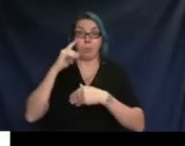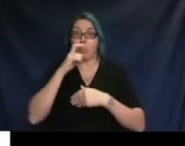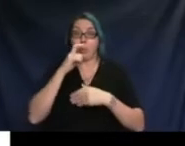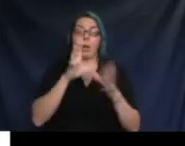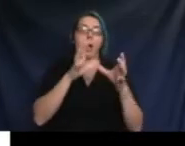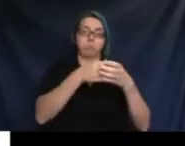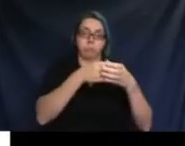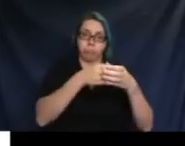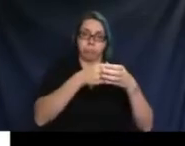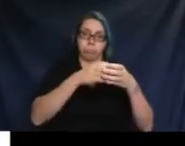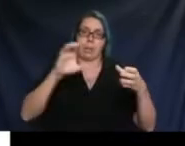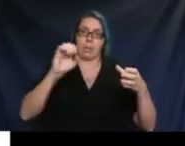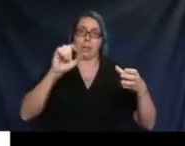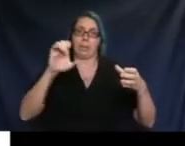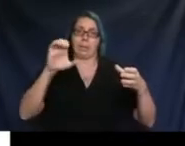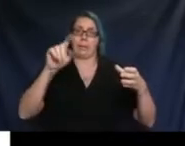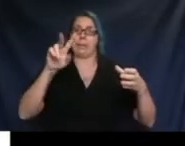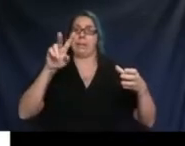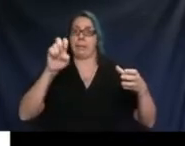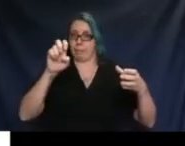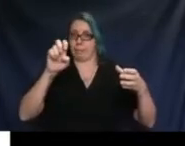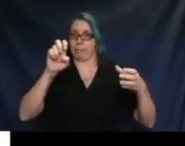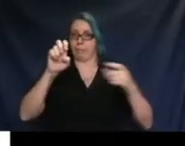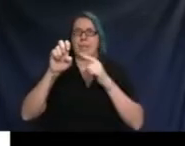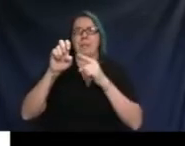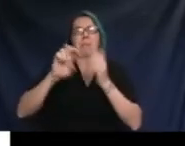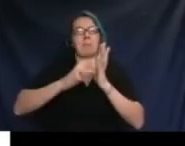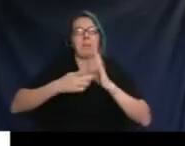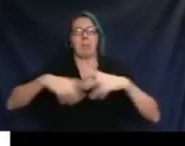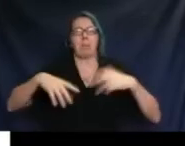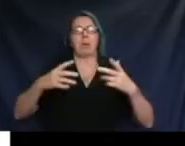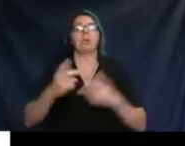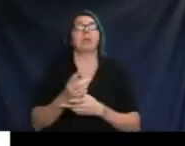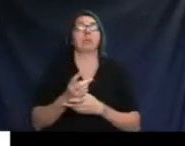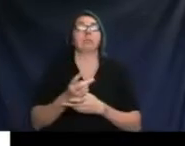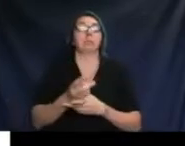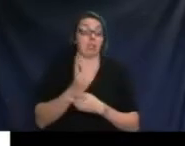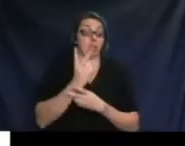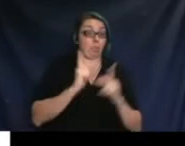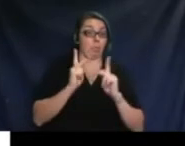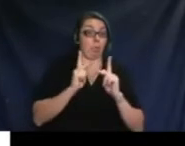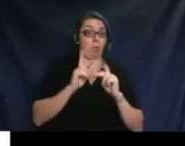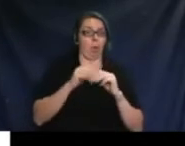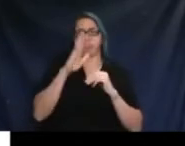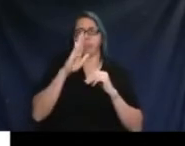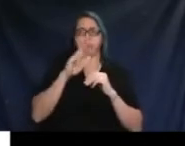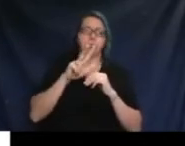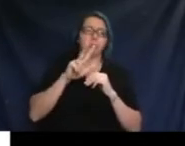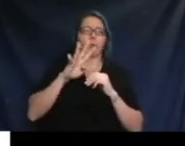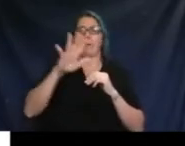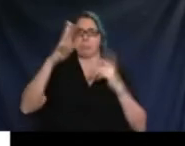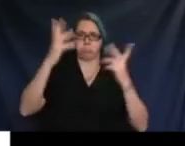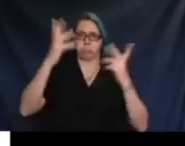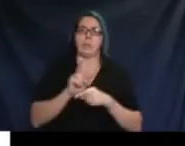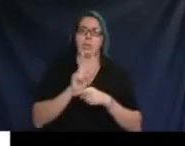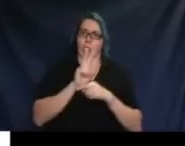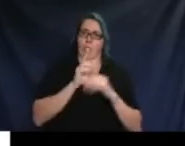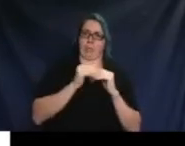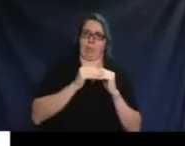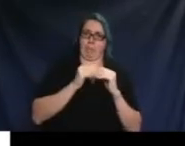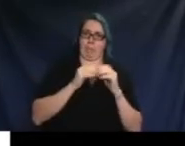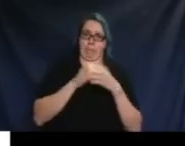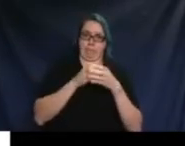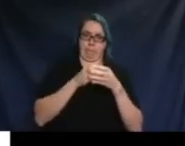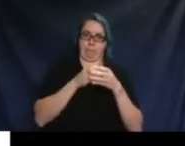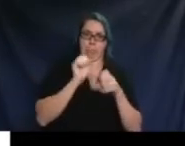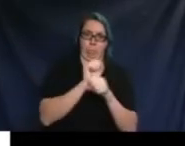which TAC defines as 2 or more artists working together, or arts